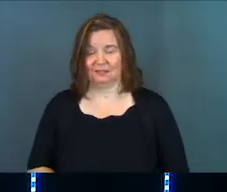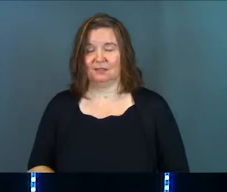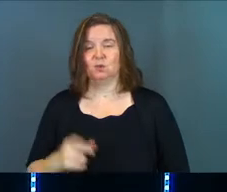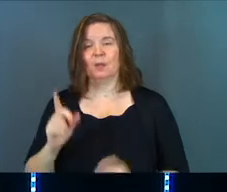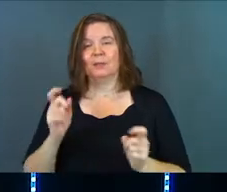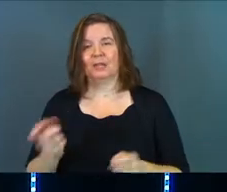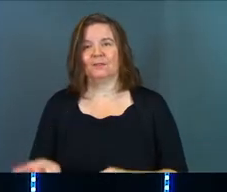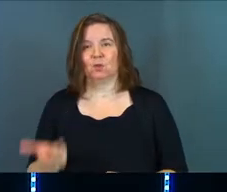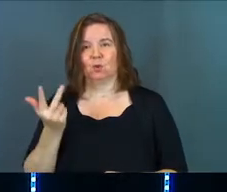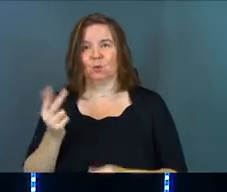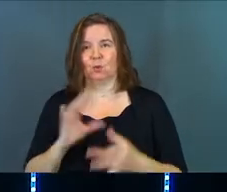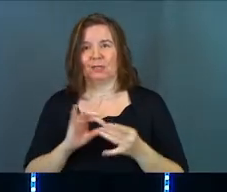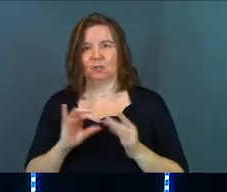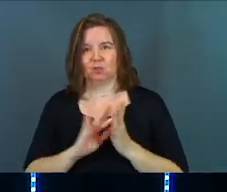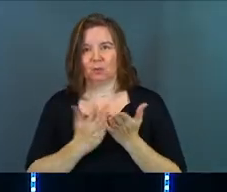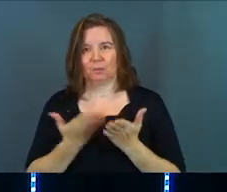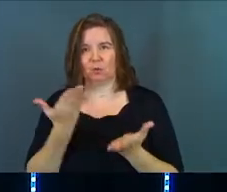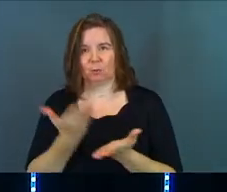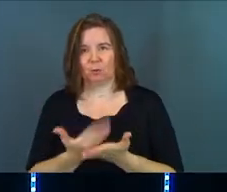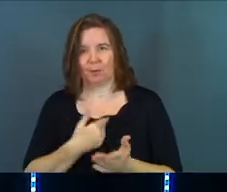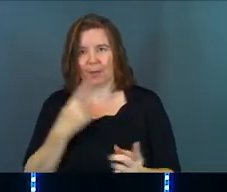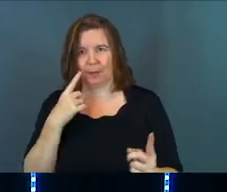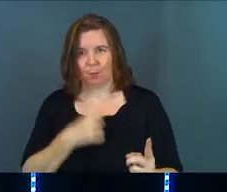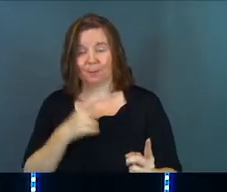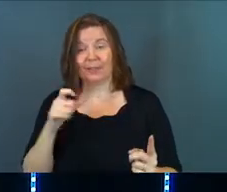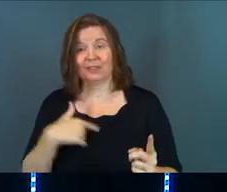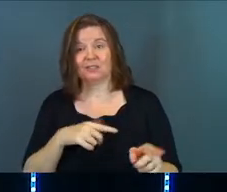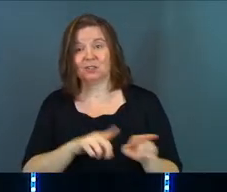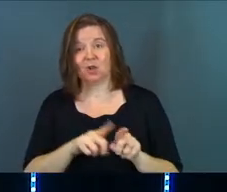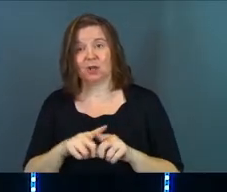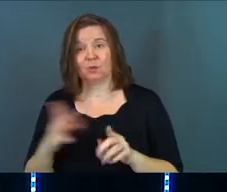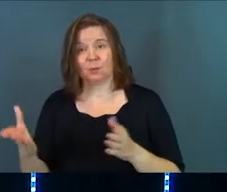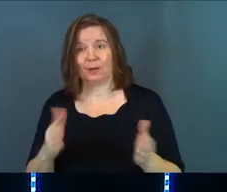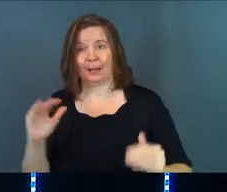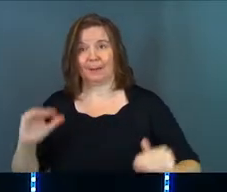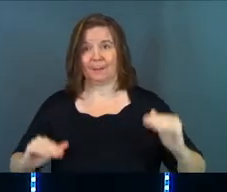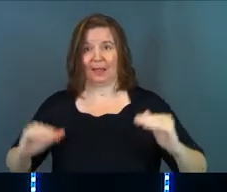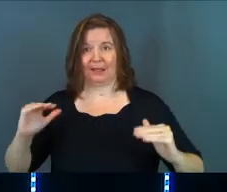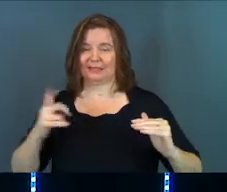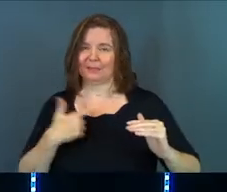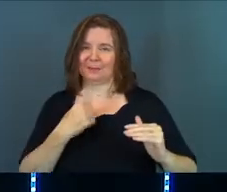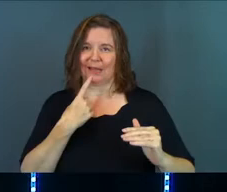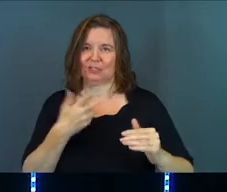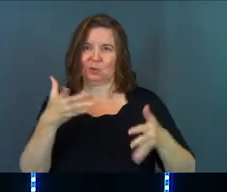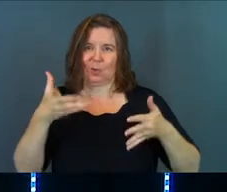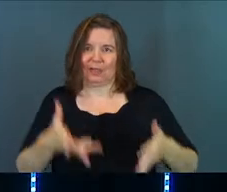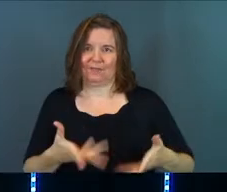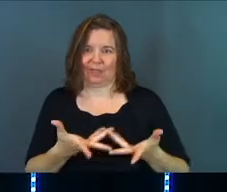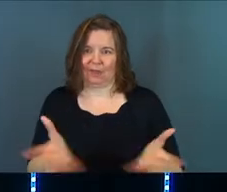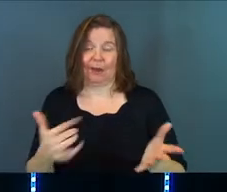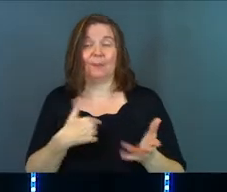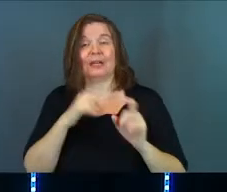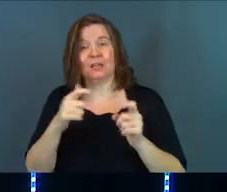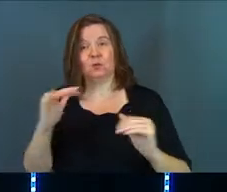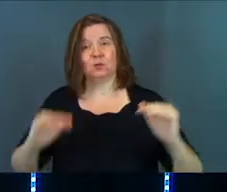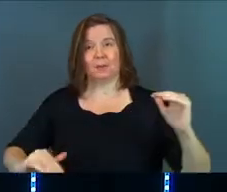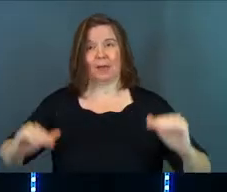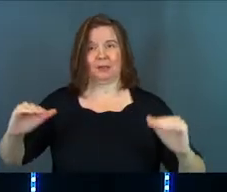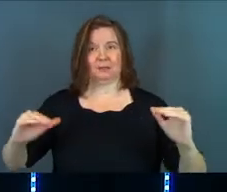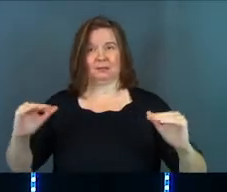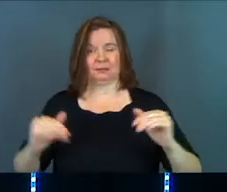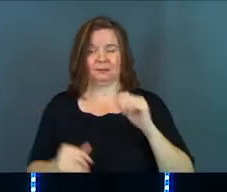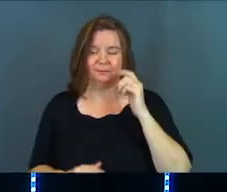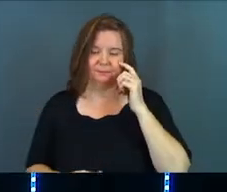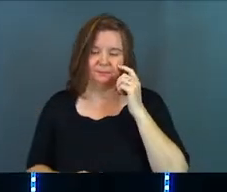So let me give you three scriptures just to prove my point, because this is also going to bring balance to this, because I'm not just going to leave that out there. I'm going to give you some balance here.